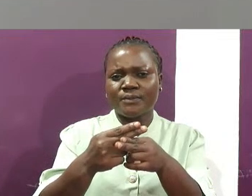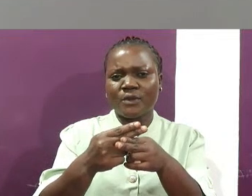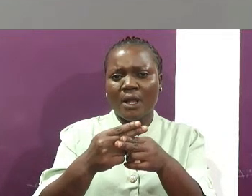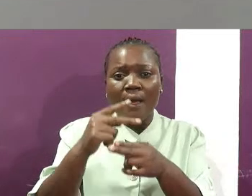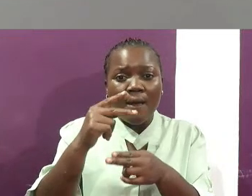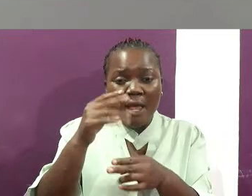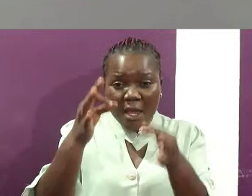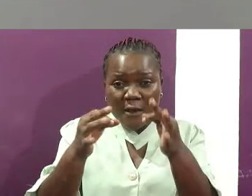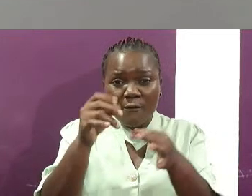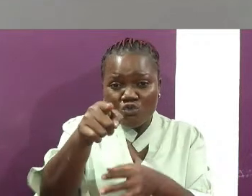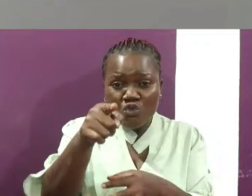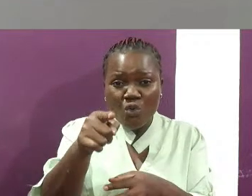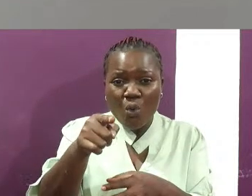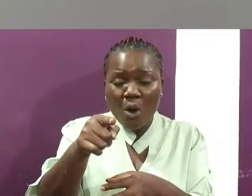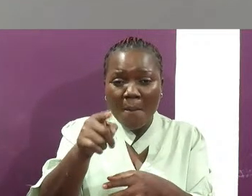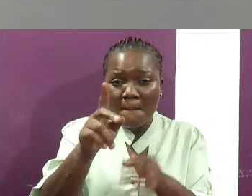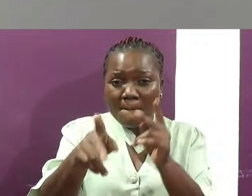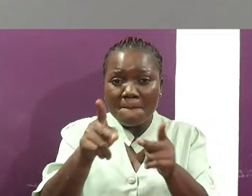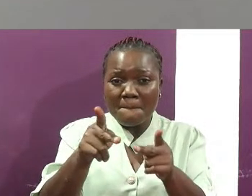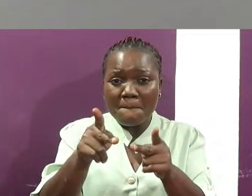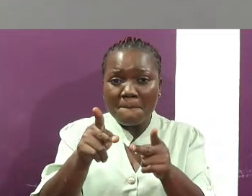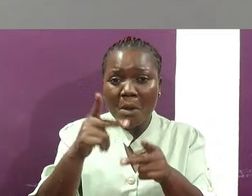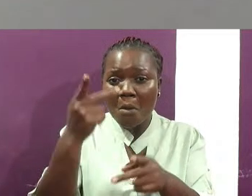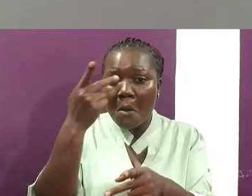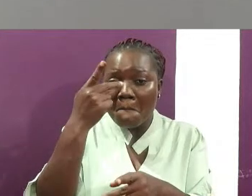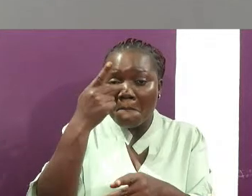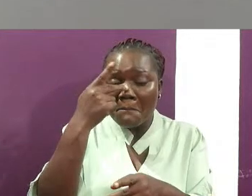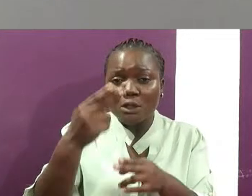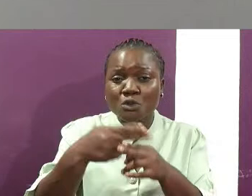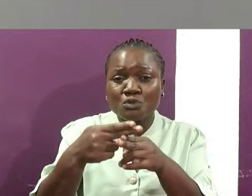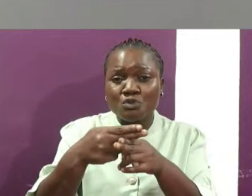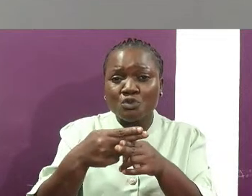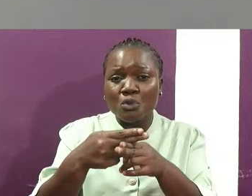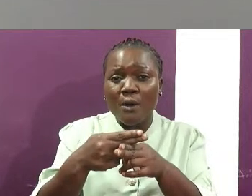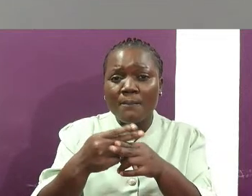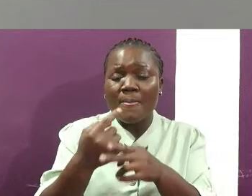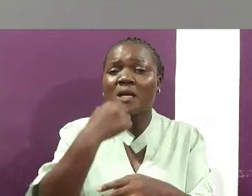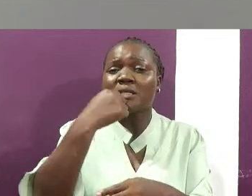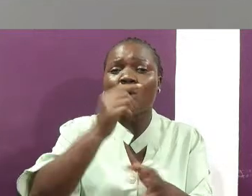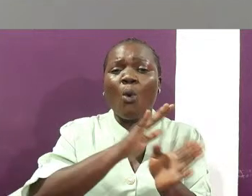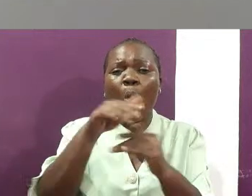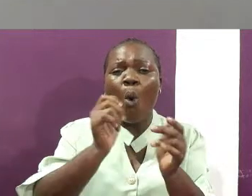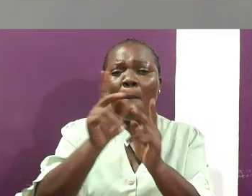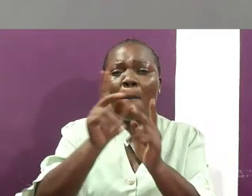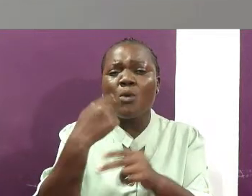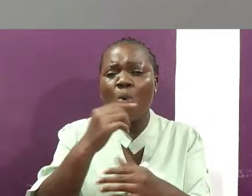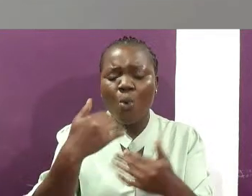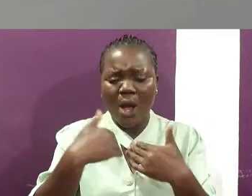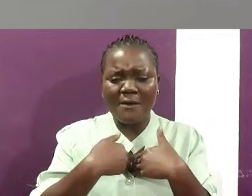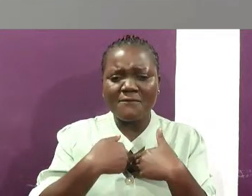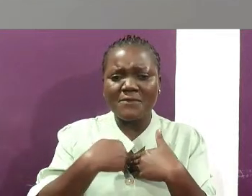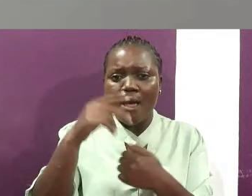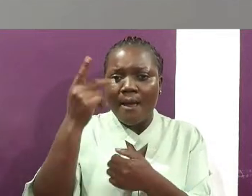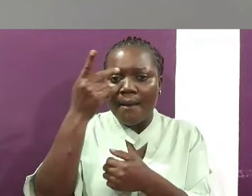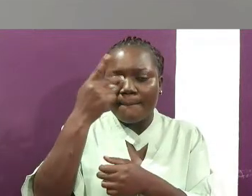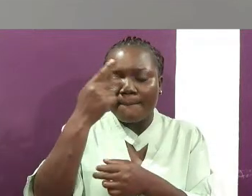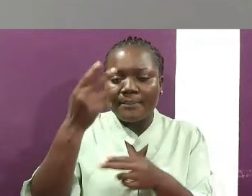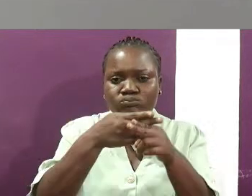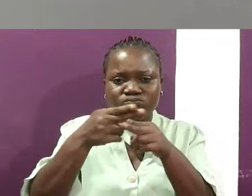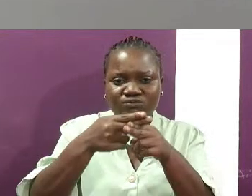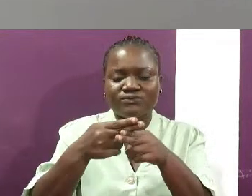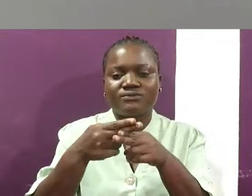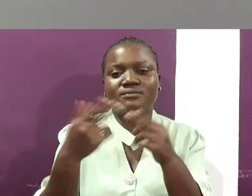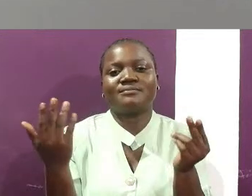the whole law." Na me di adansi ebio me chile nipa nina wo chamu chetia se, echa se, o di mbrani nina